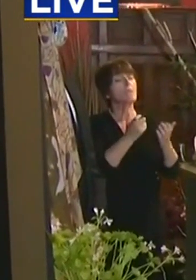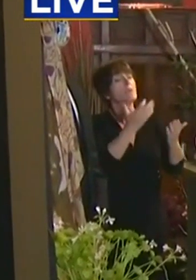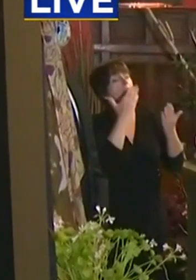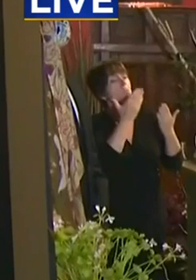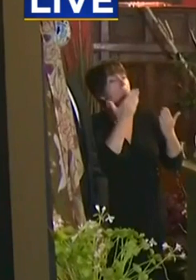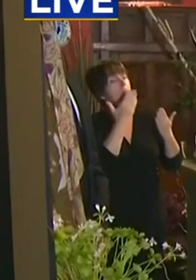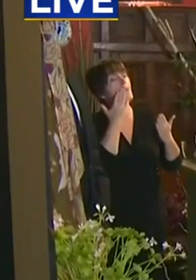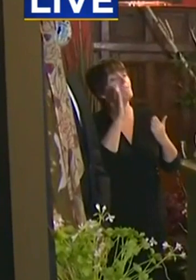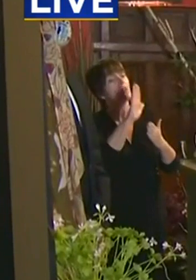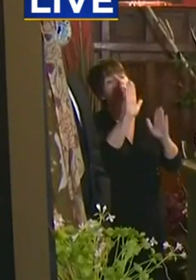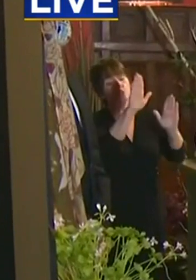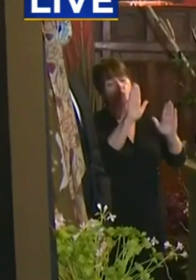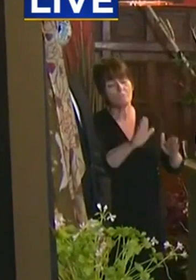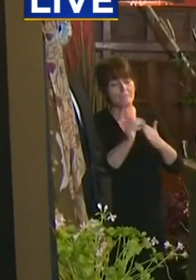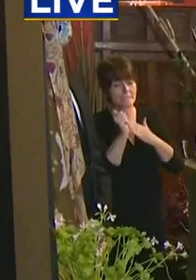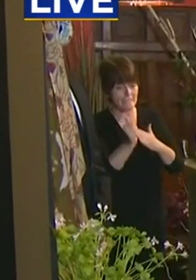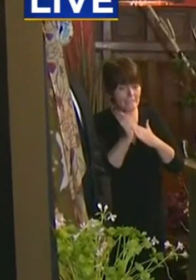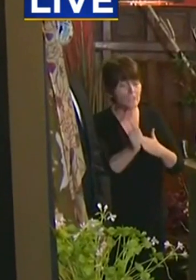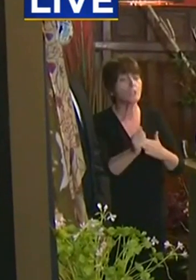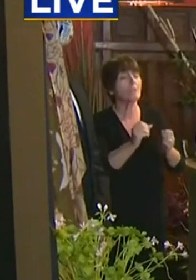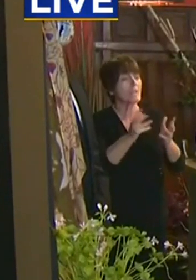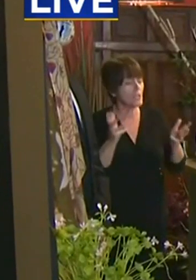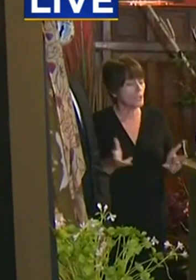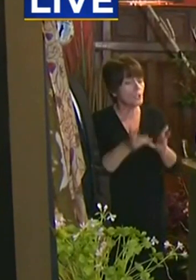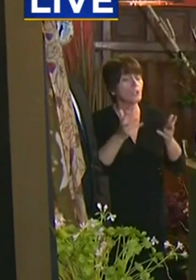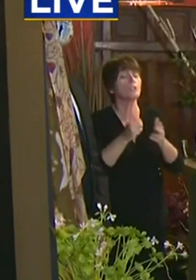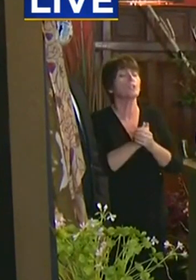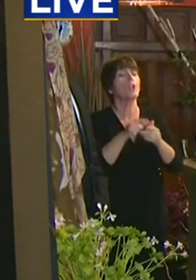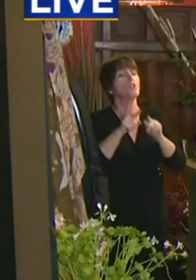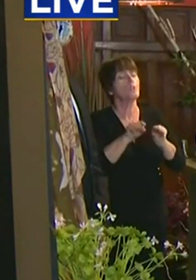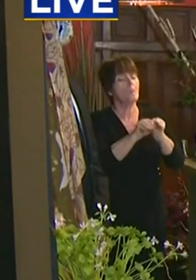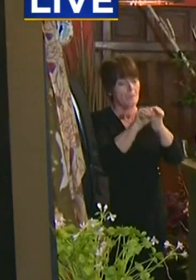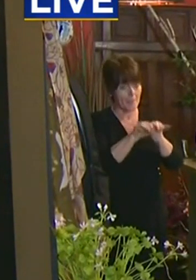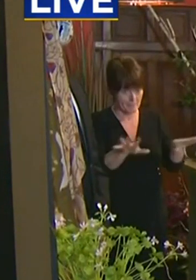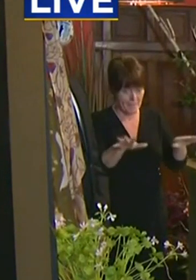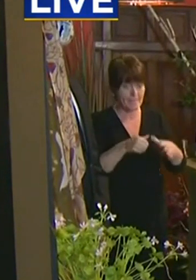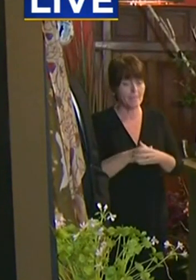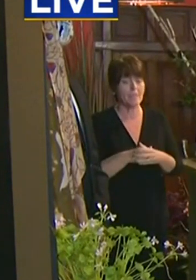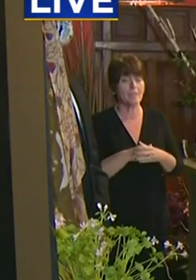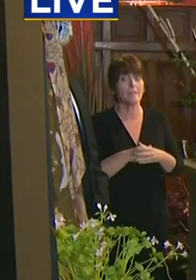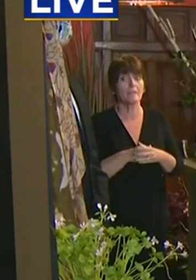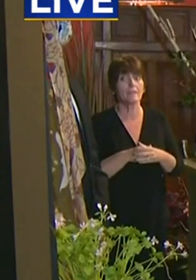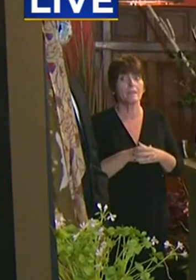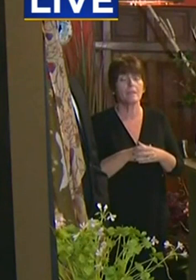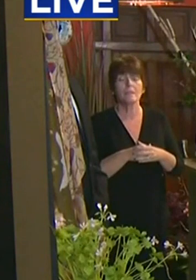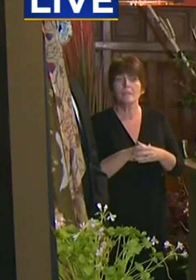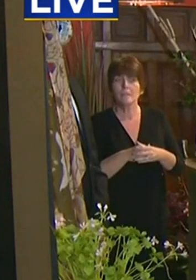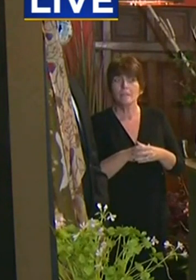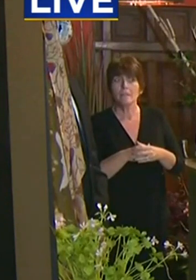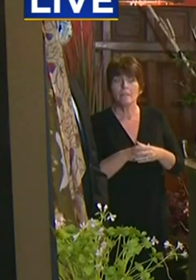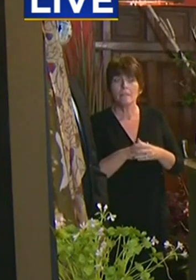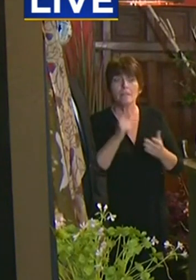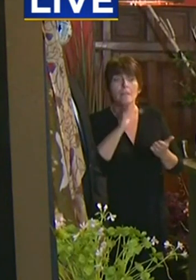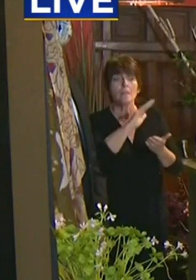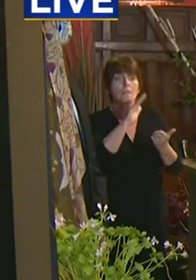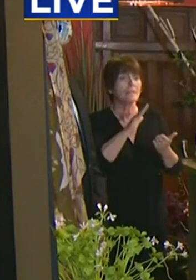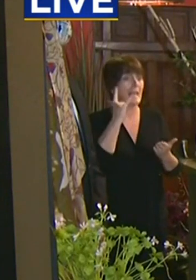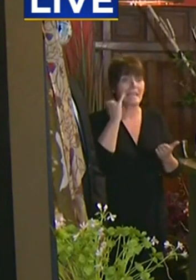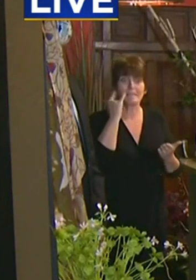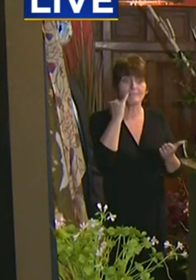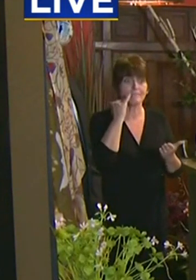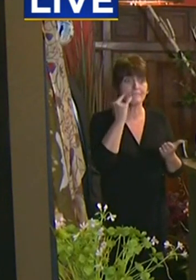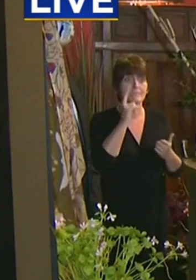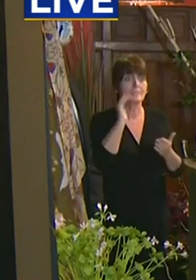your tremendous leadership during this pandemic. The fact that the numbers are as low in California compared